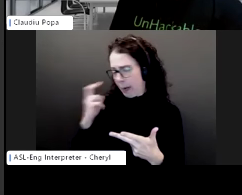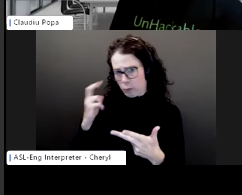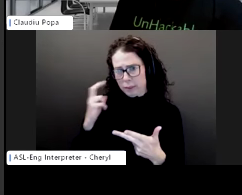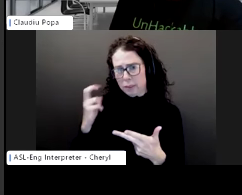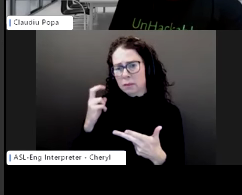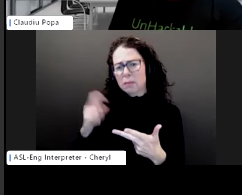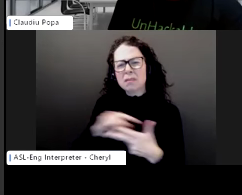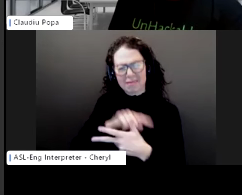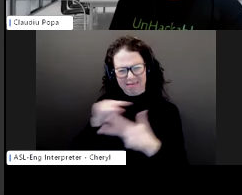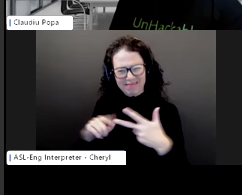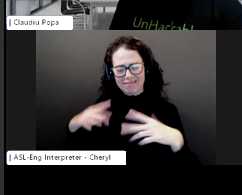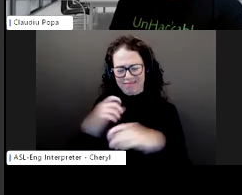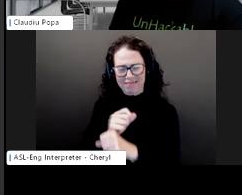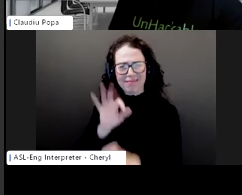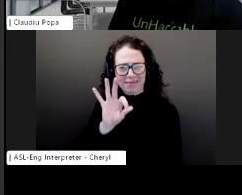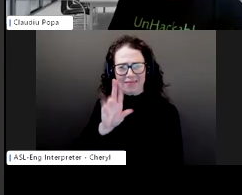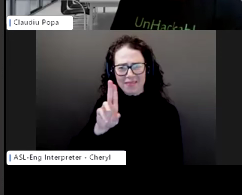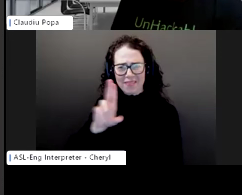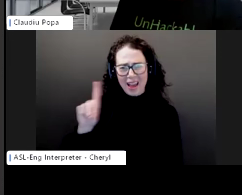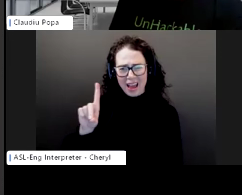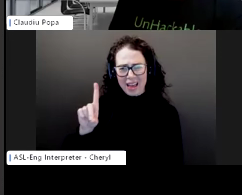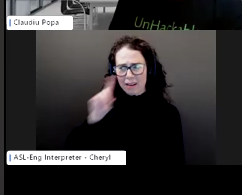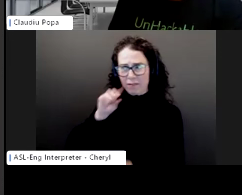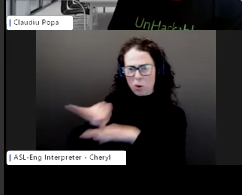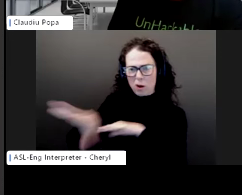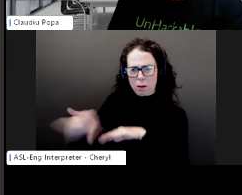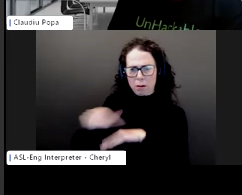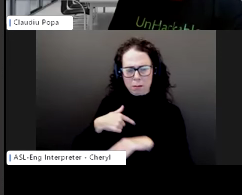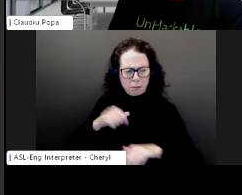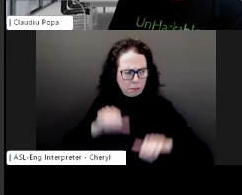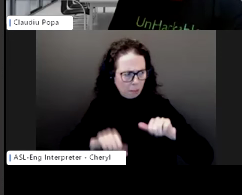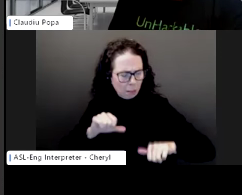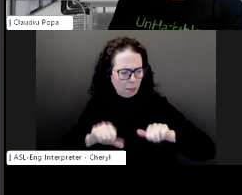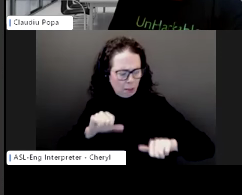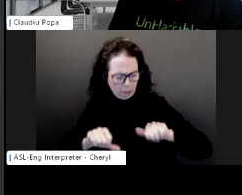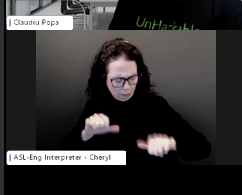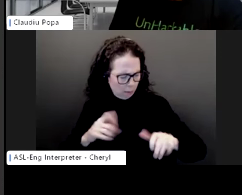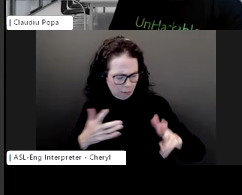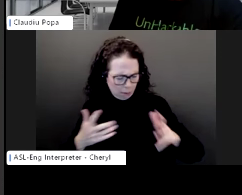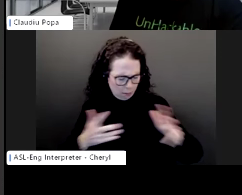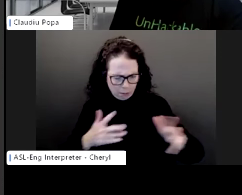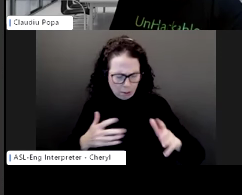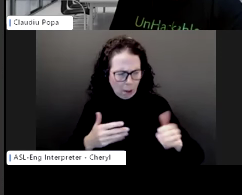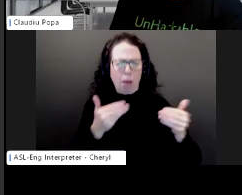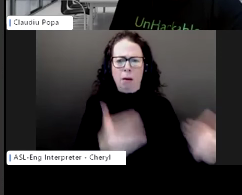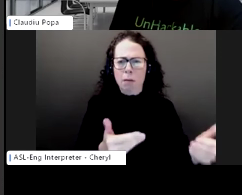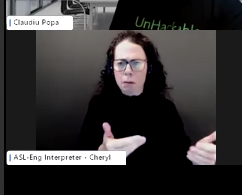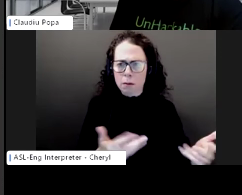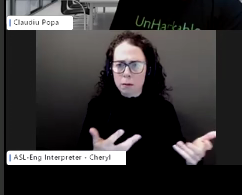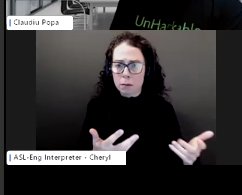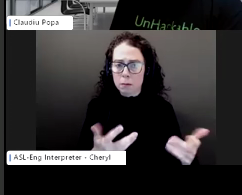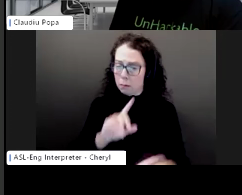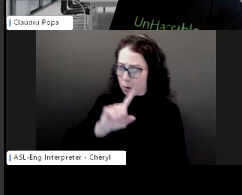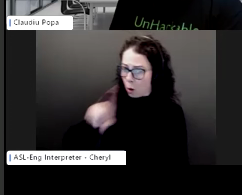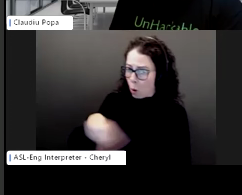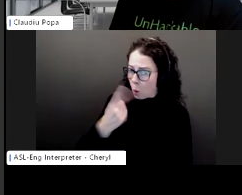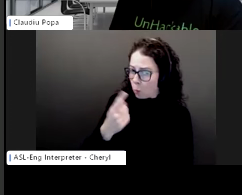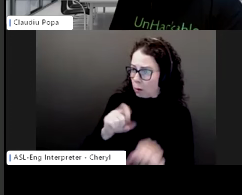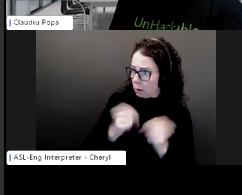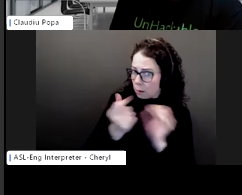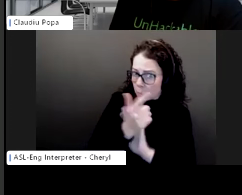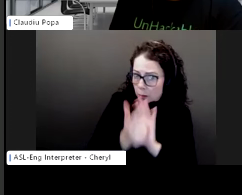message more powerful. And unfortunately, FUD is used not just by criminals and scammers. It's also